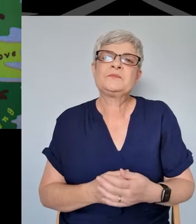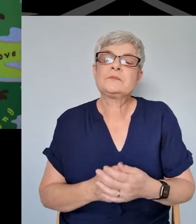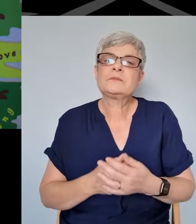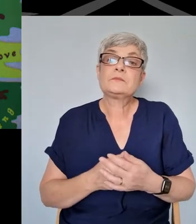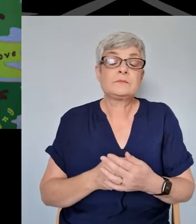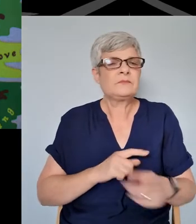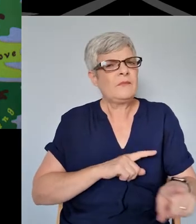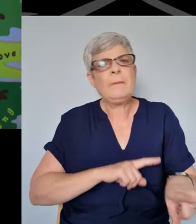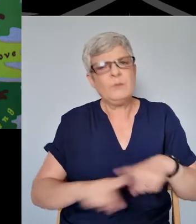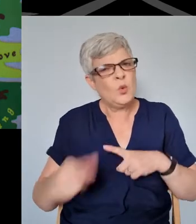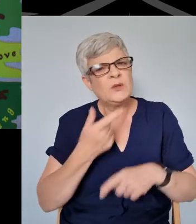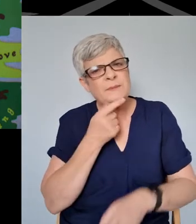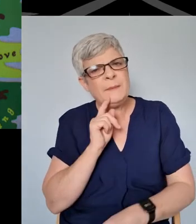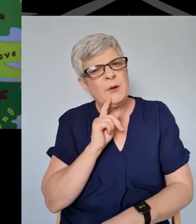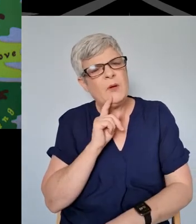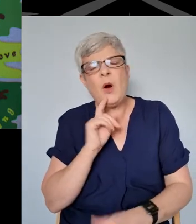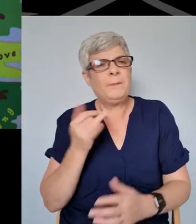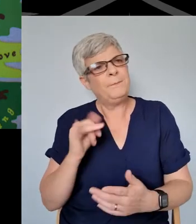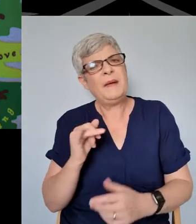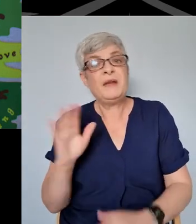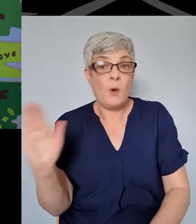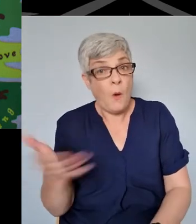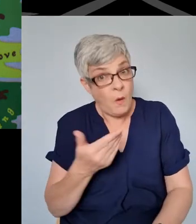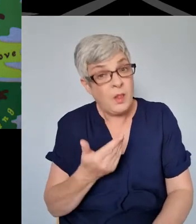But most of us, maybe in fact all of us,